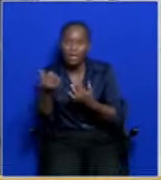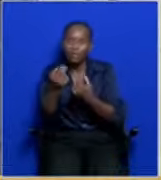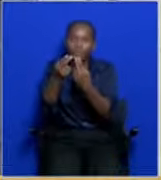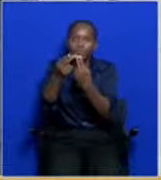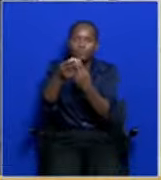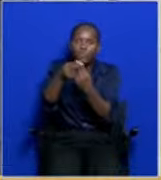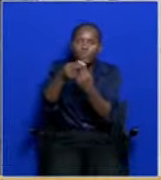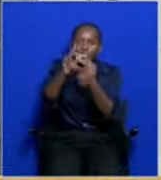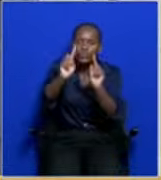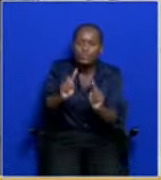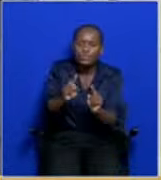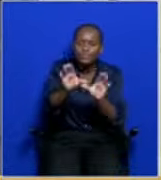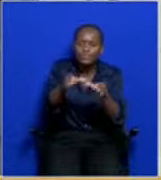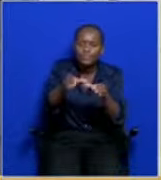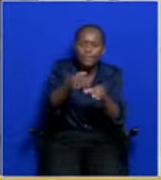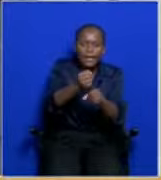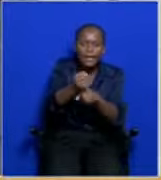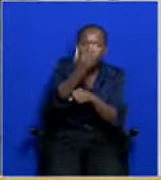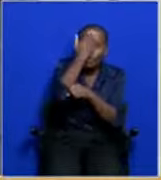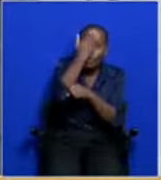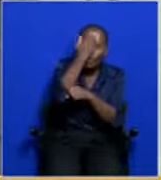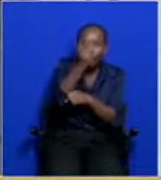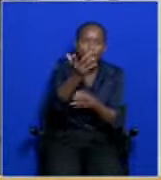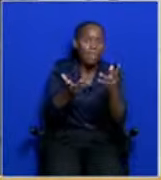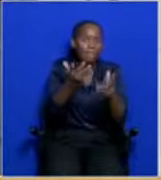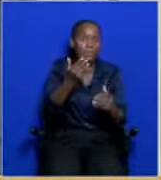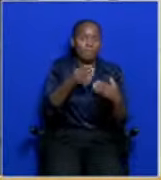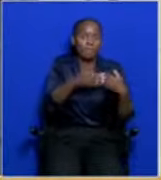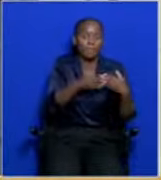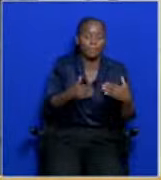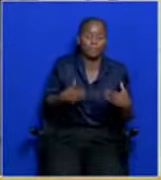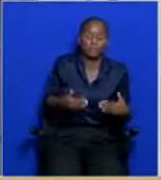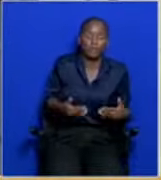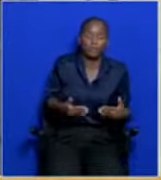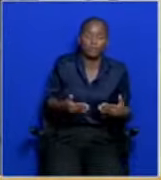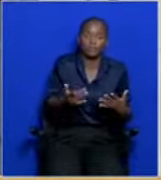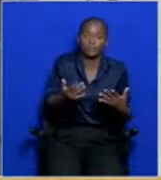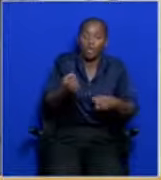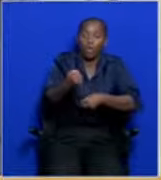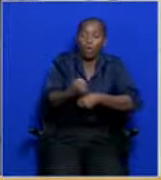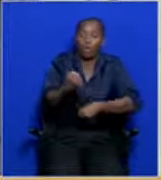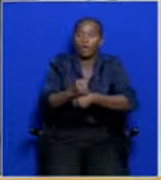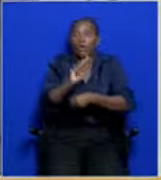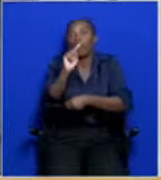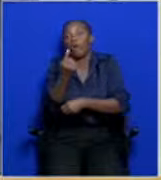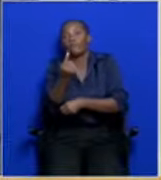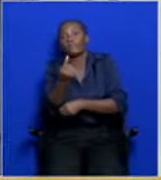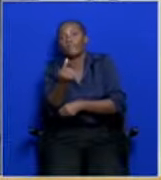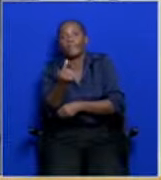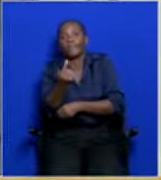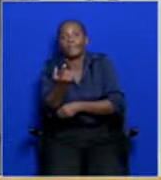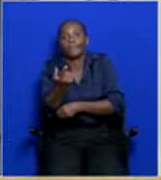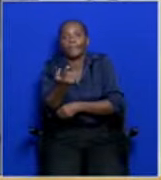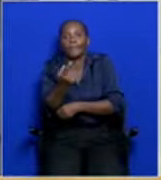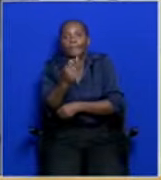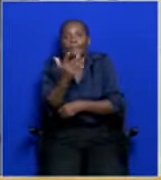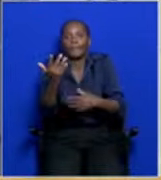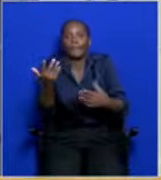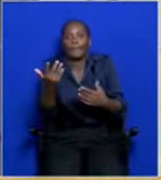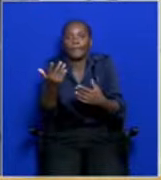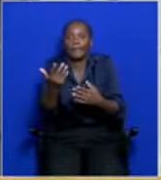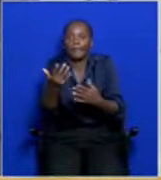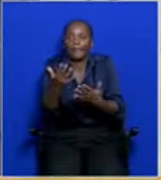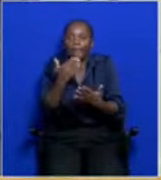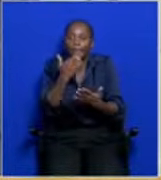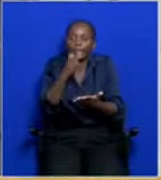work 1 o'clock and raid a Pakistani shop. There is no logic there,